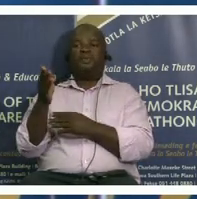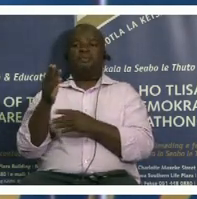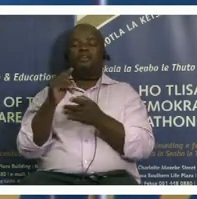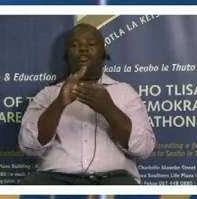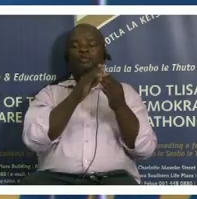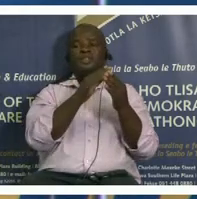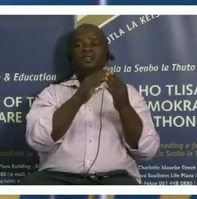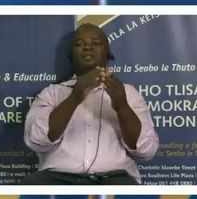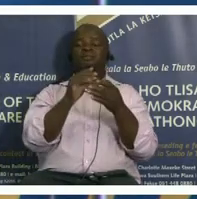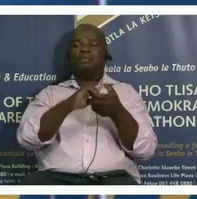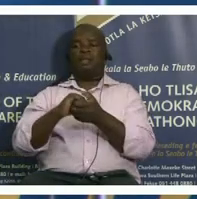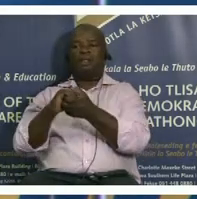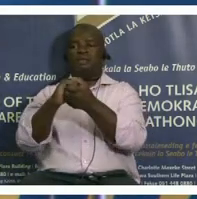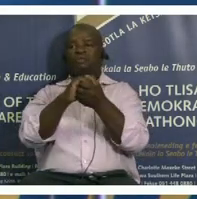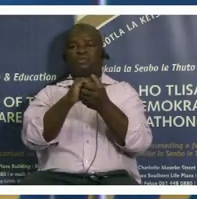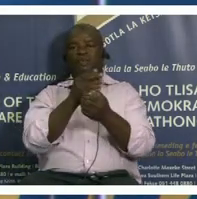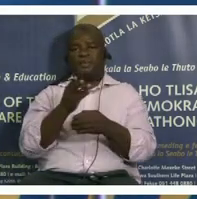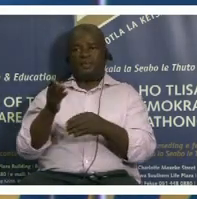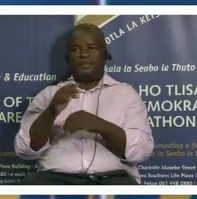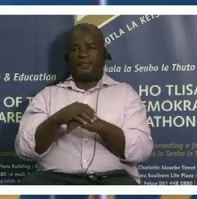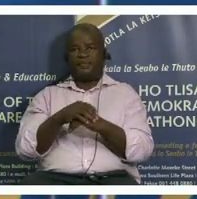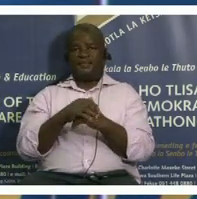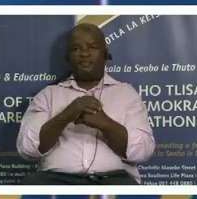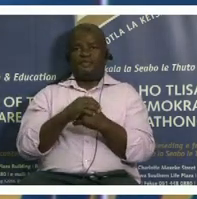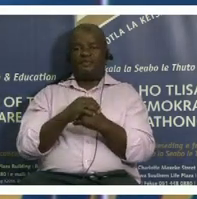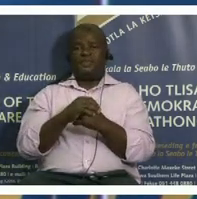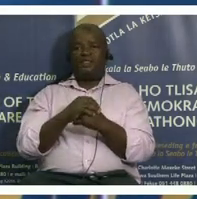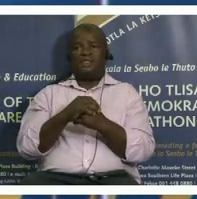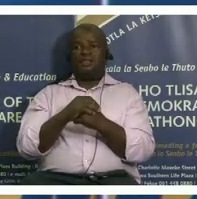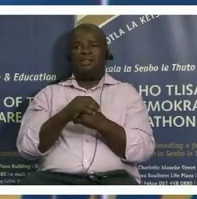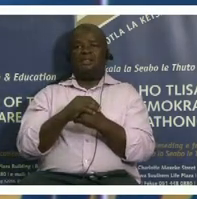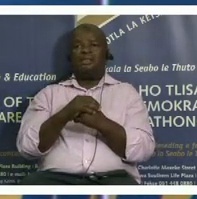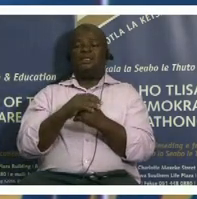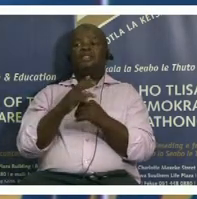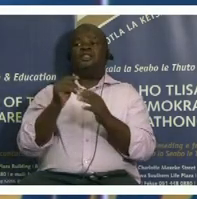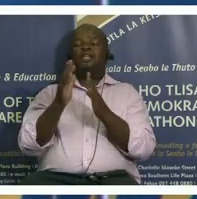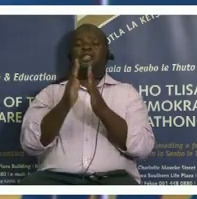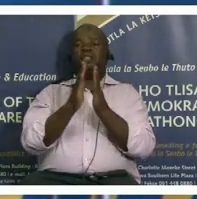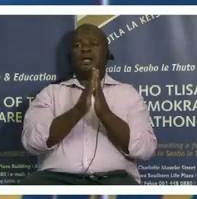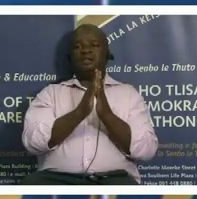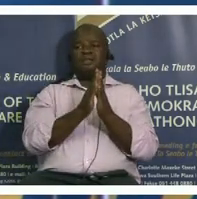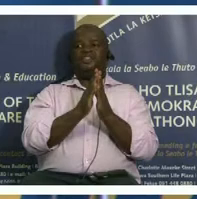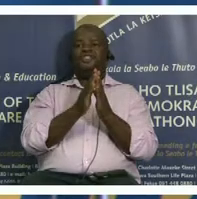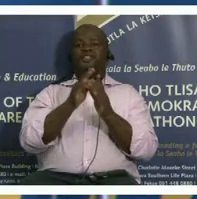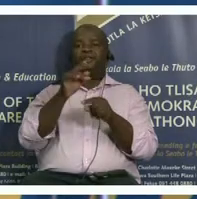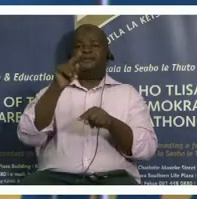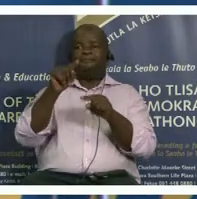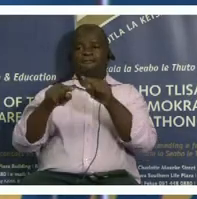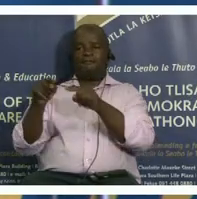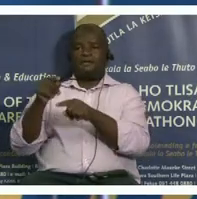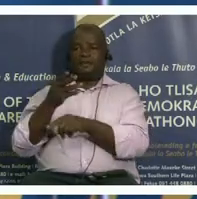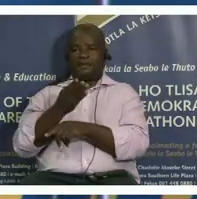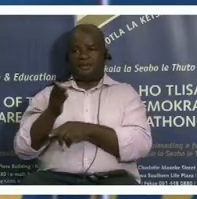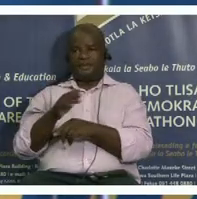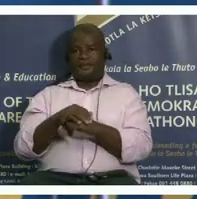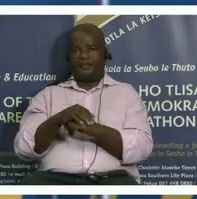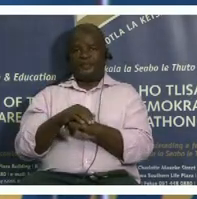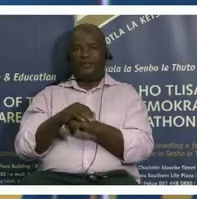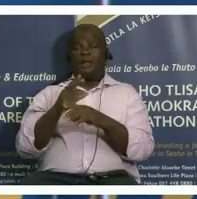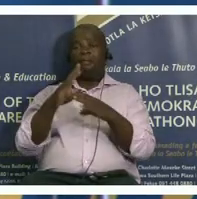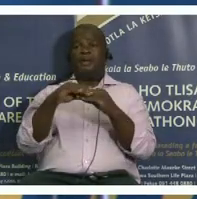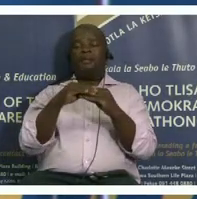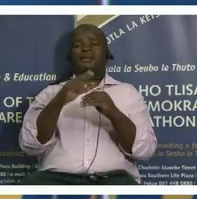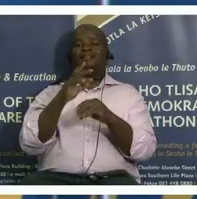society organizations, members of faith-based organizations, members of